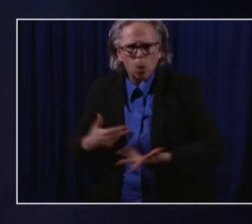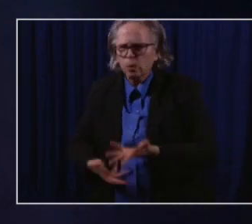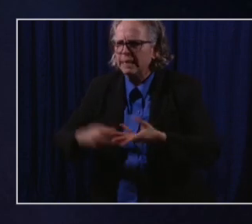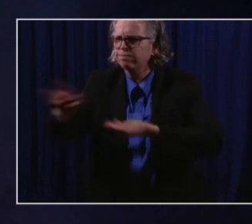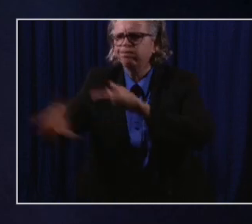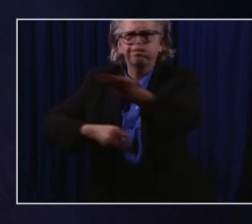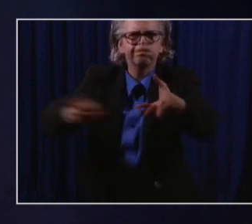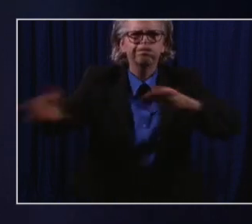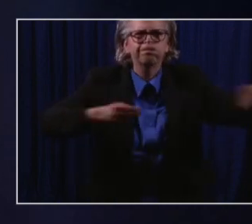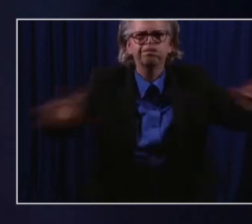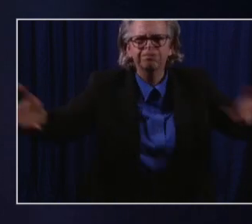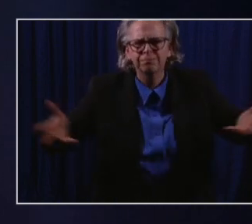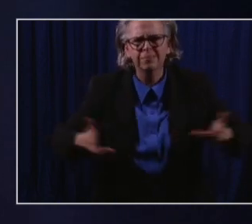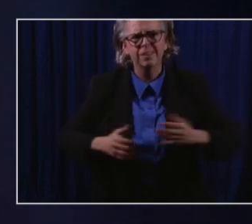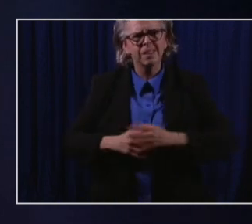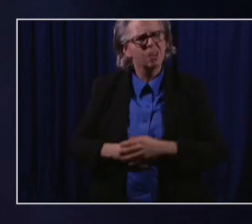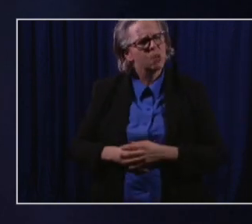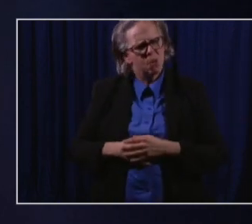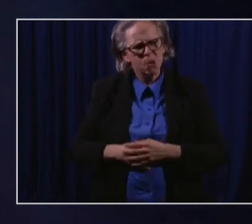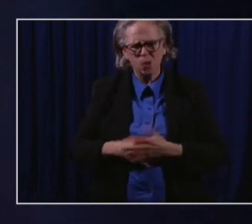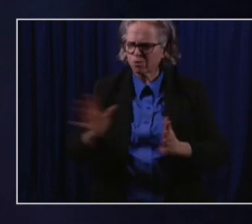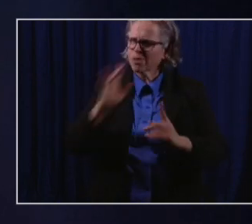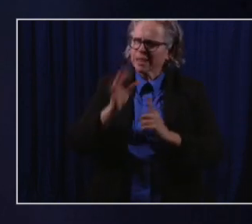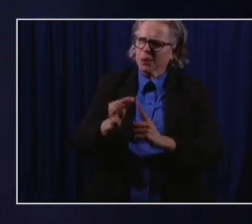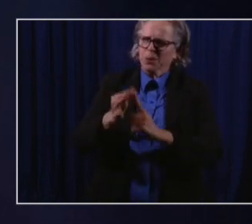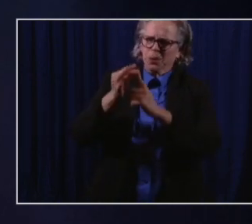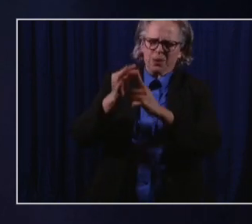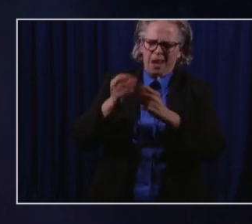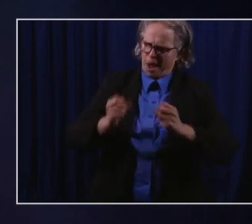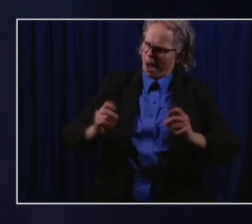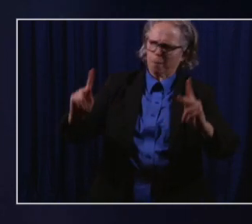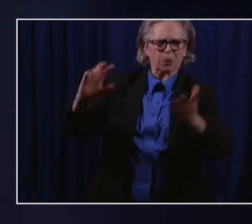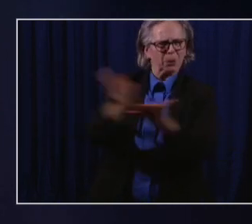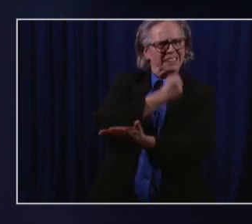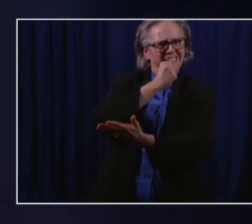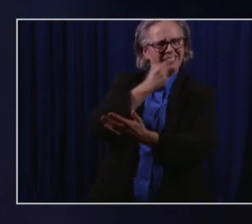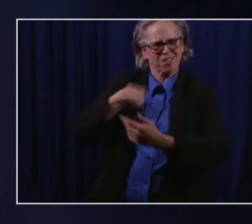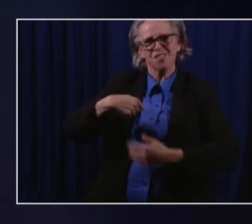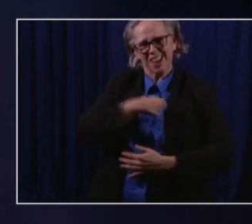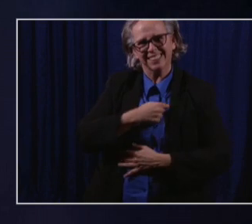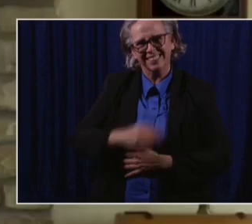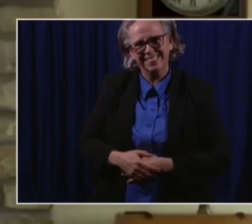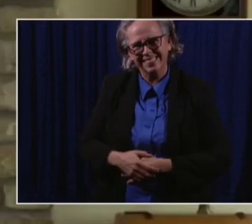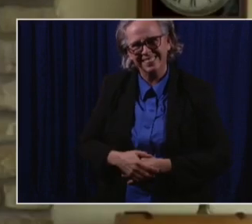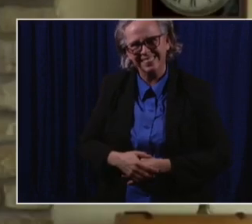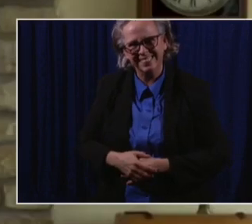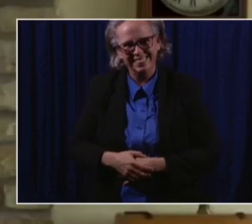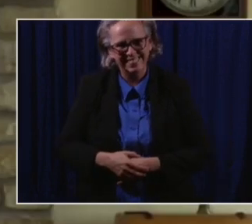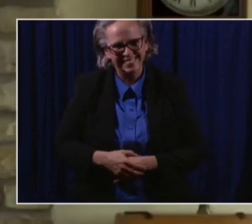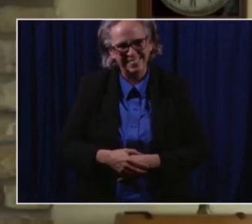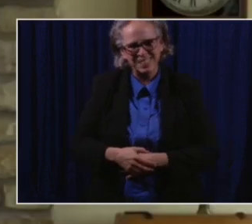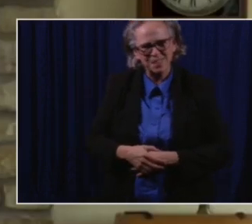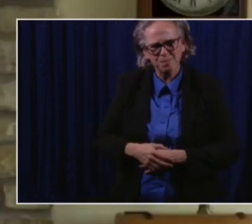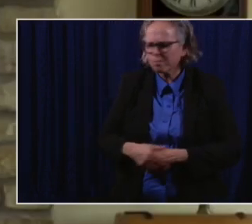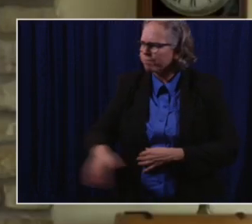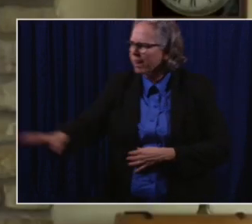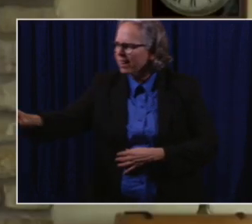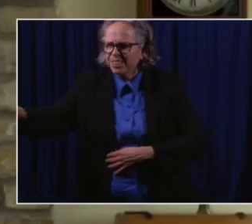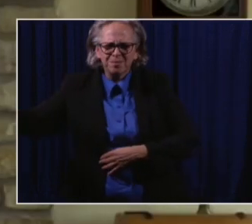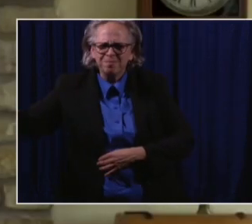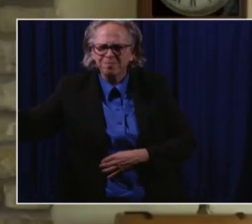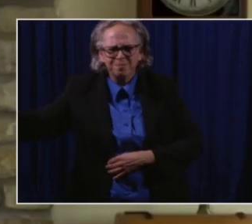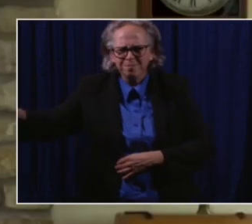But it is a unique opportunity for us. So, Anthony, are you 100%? I may have missed it, but are